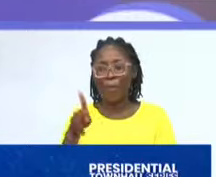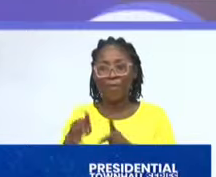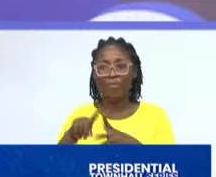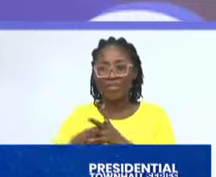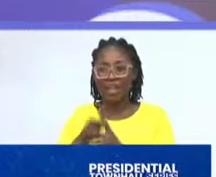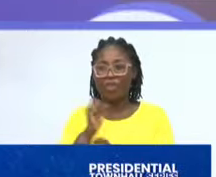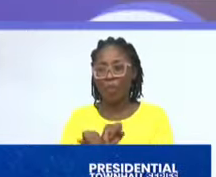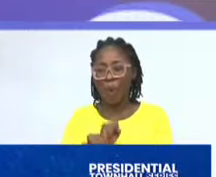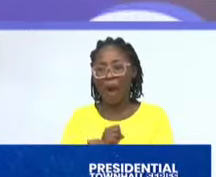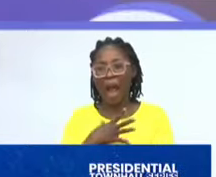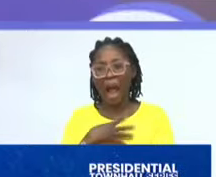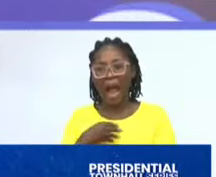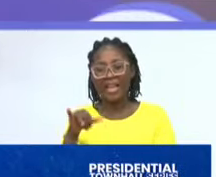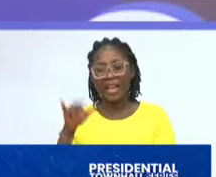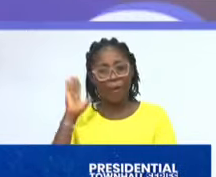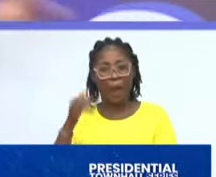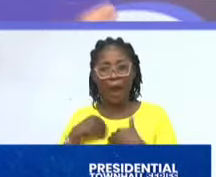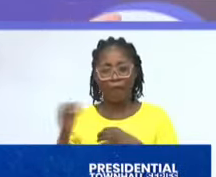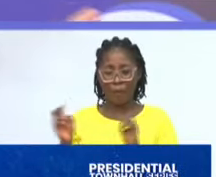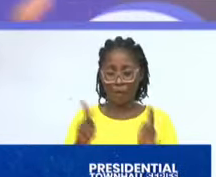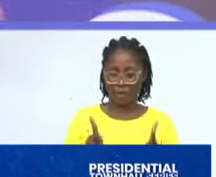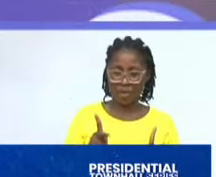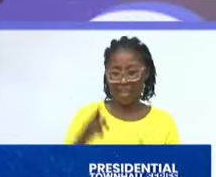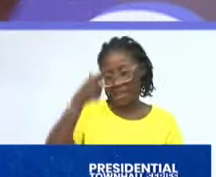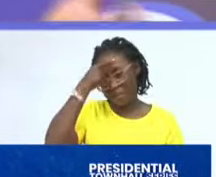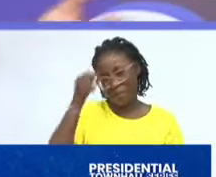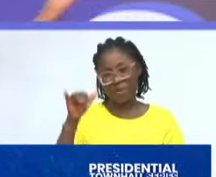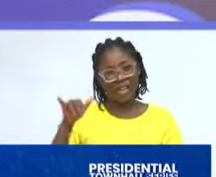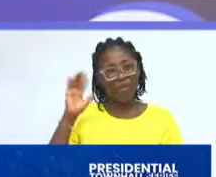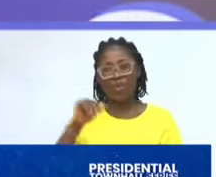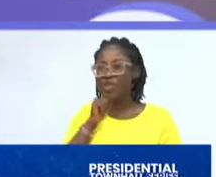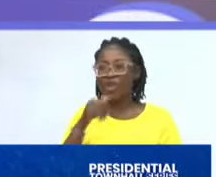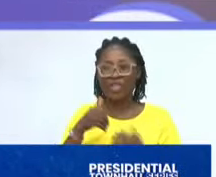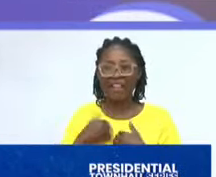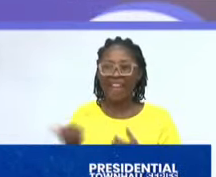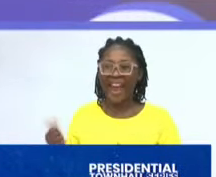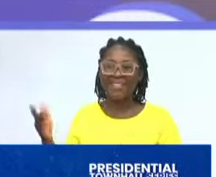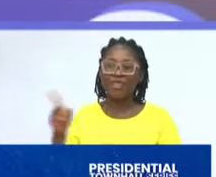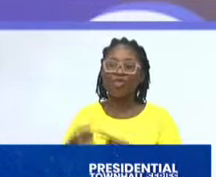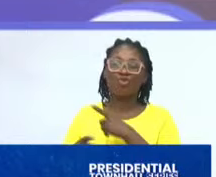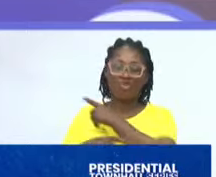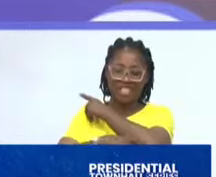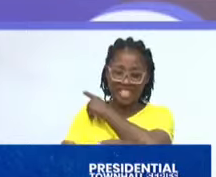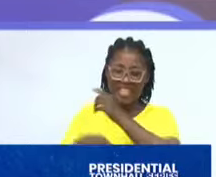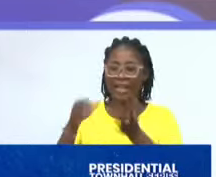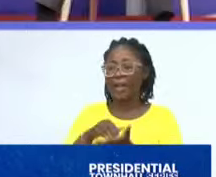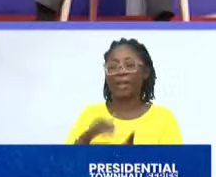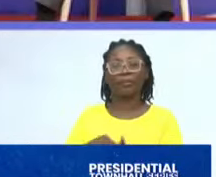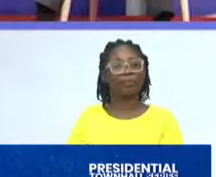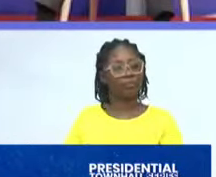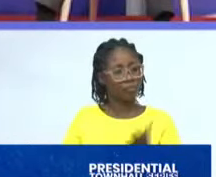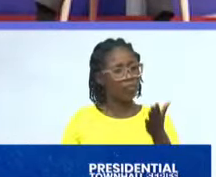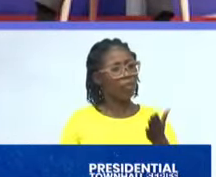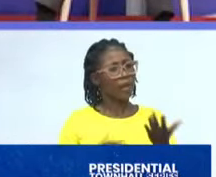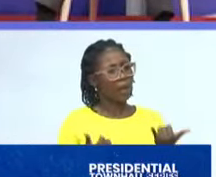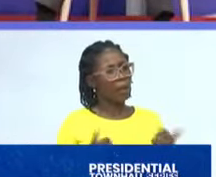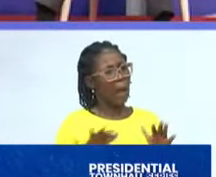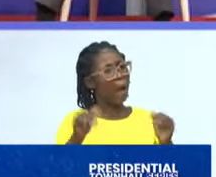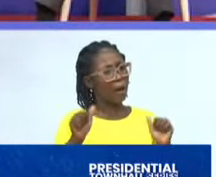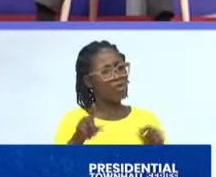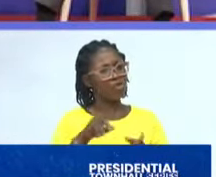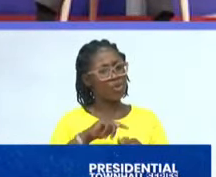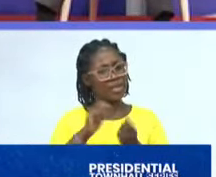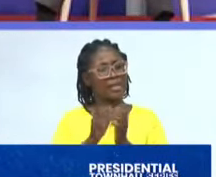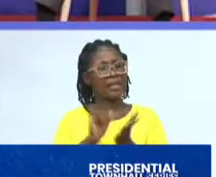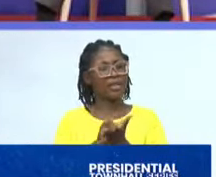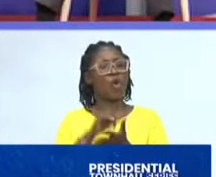work will match up the opportunity, because they will not have anything to steal. How would you change it? What would you do